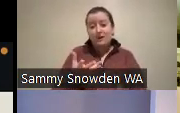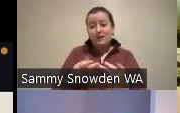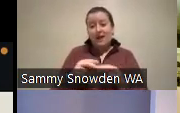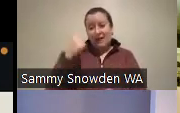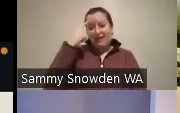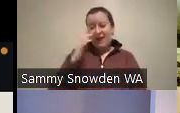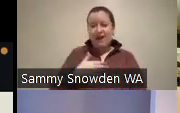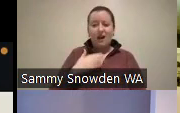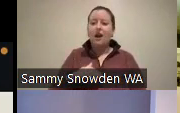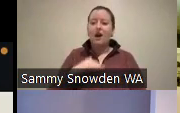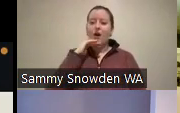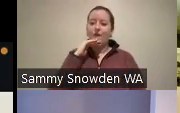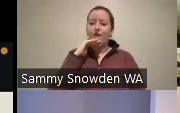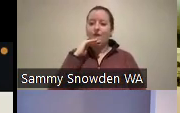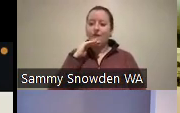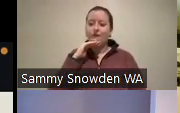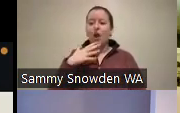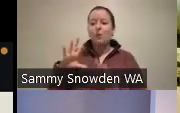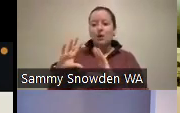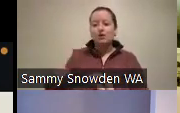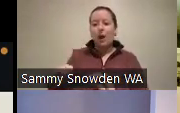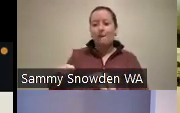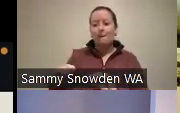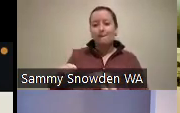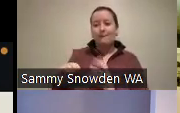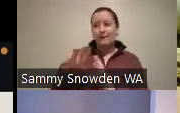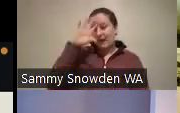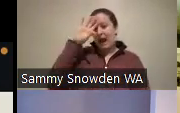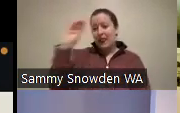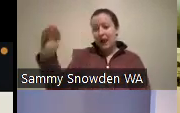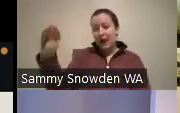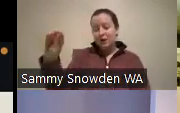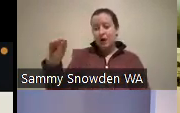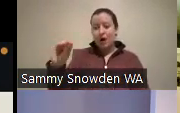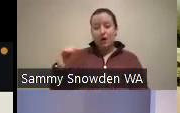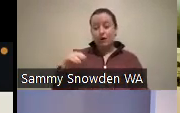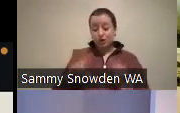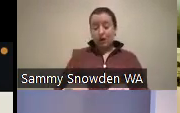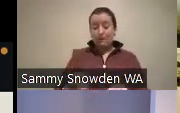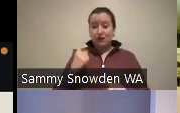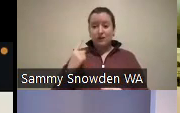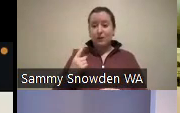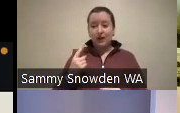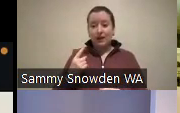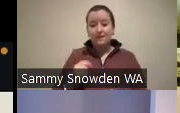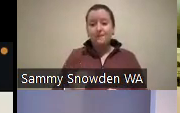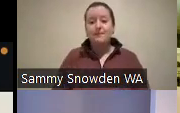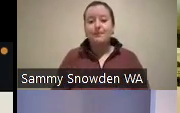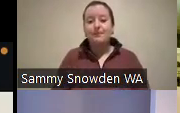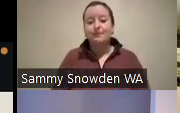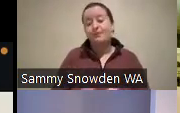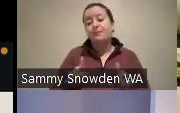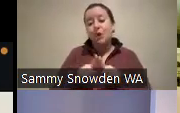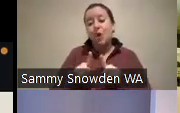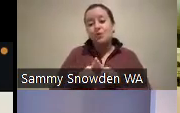stay there so long as you have an LRP template. And that really is when they start to add up quickly. And you get your points back on postage, so it's almost like